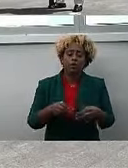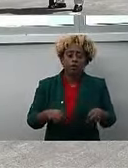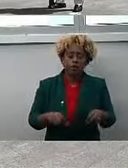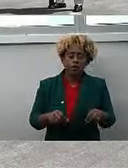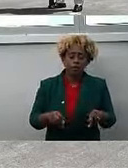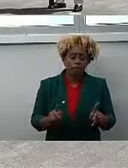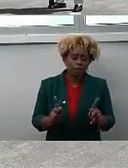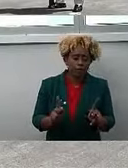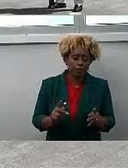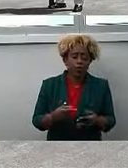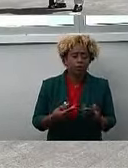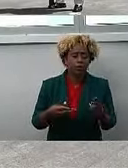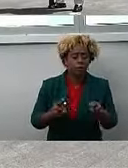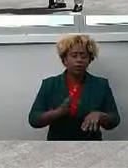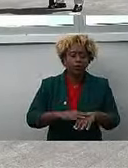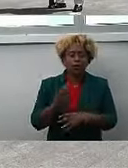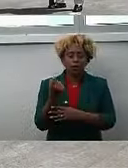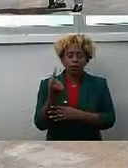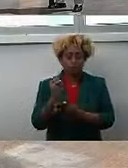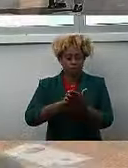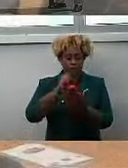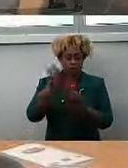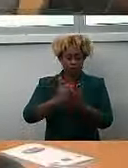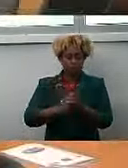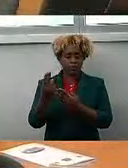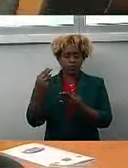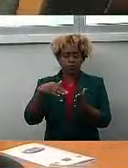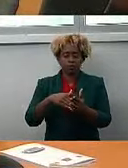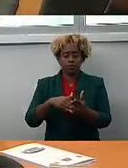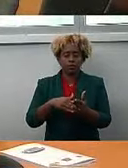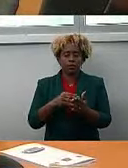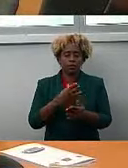this 11th day of September